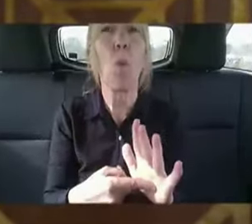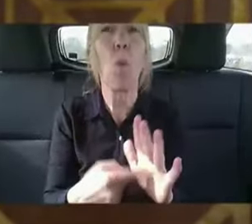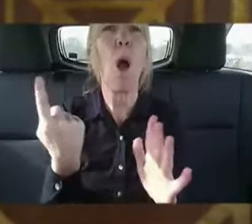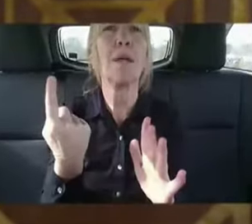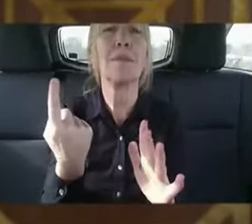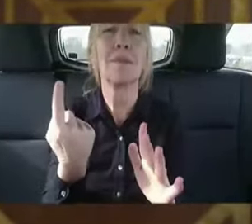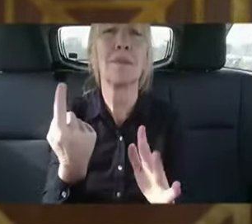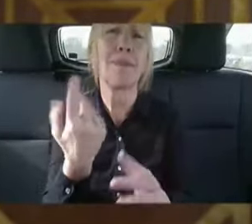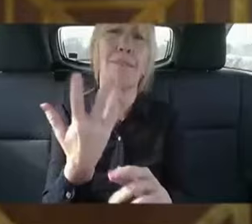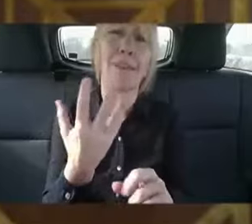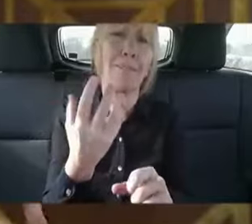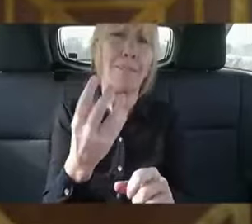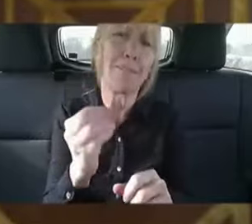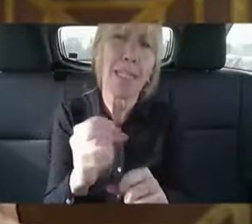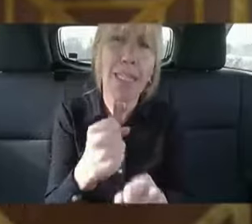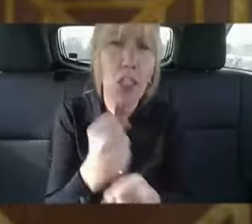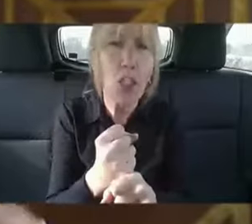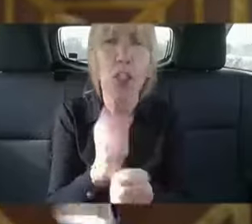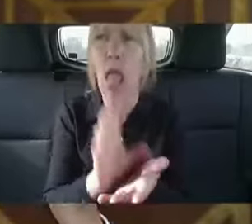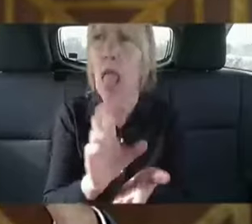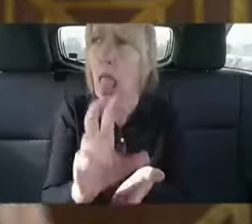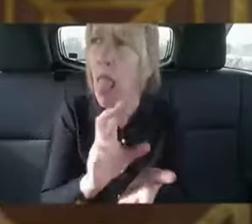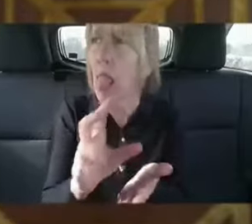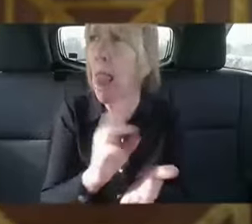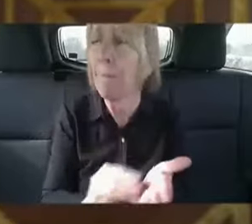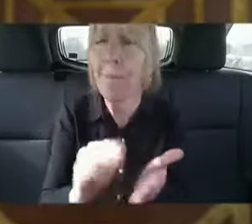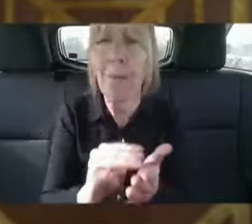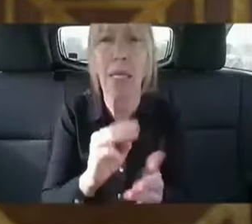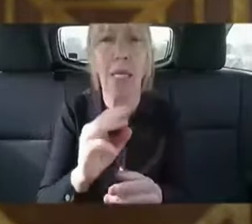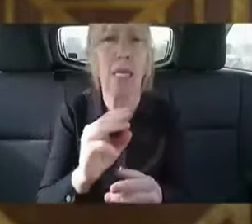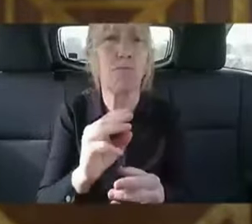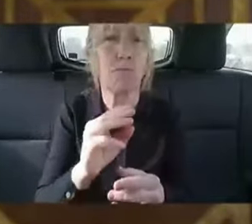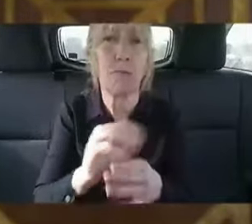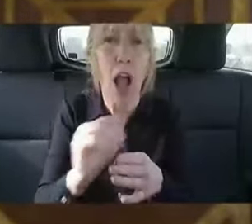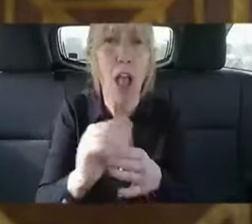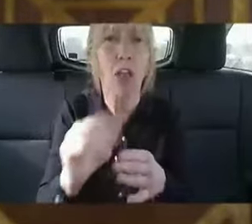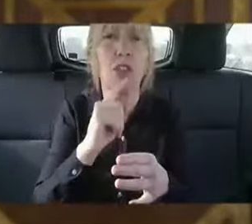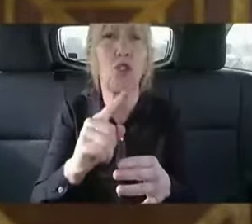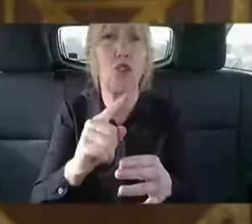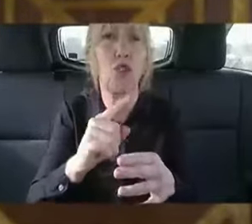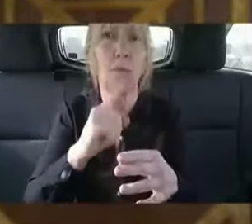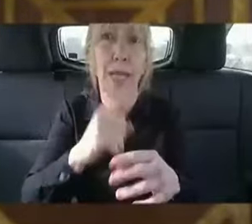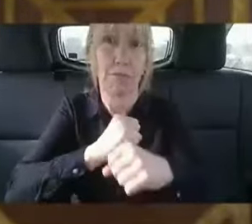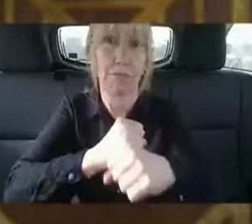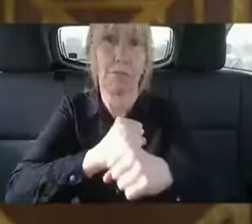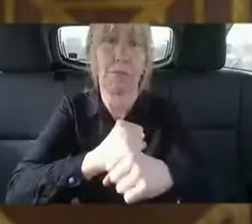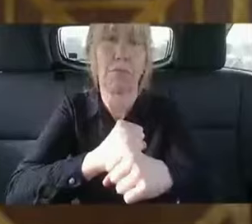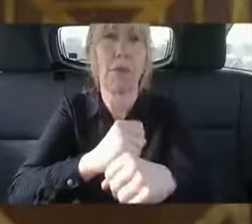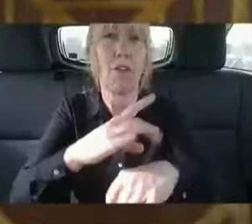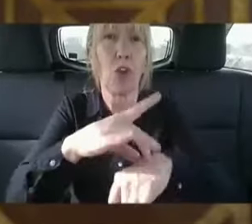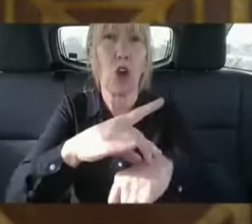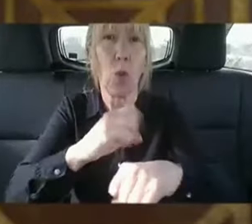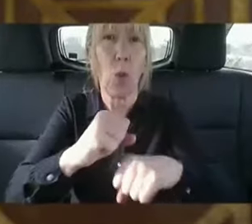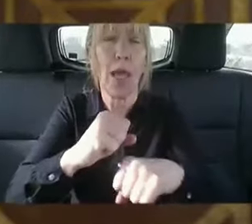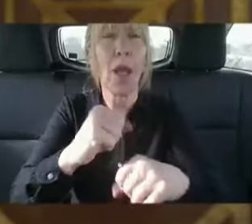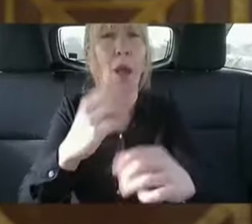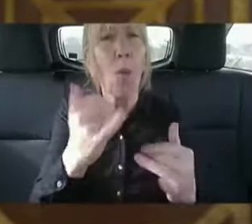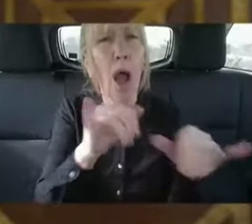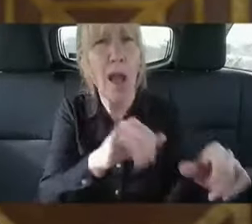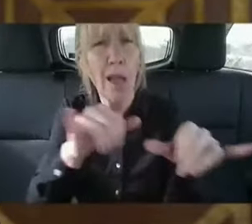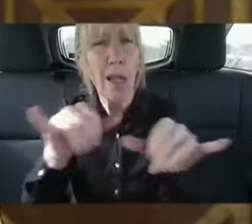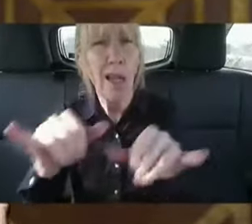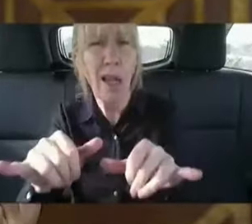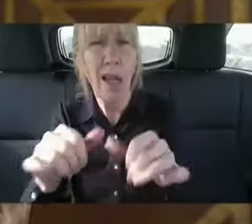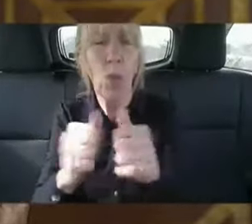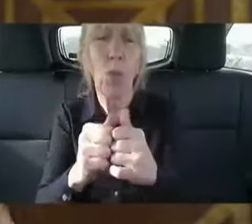or 100 years. We invest millions of dollars in making buildings earthquake-proof or seismically proof, right? Why can't we do the same thing to really